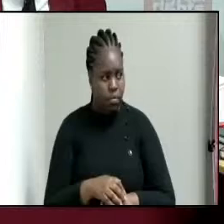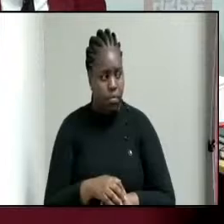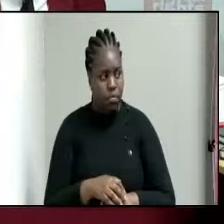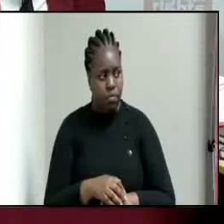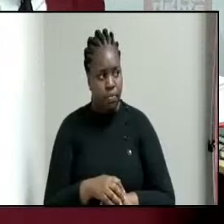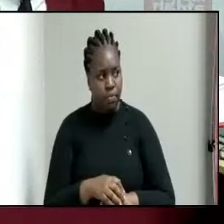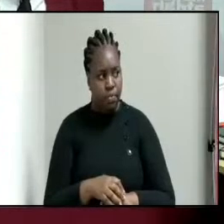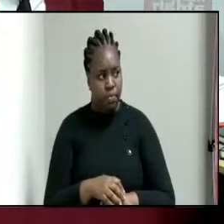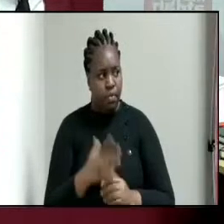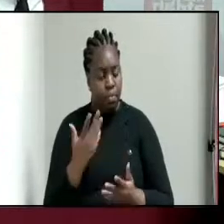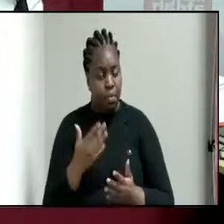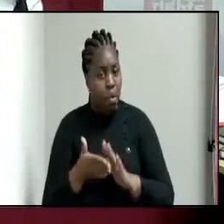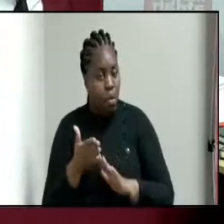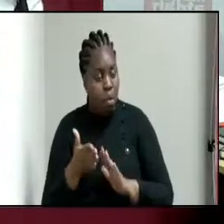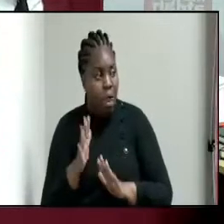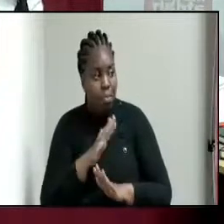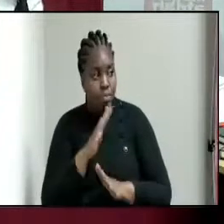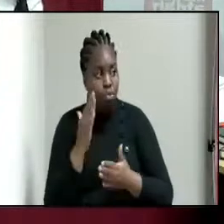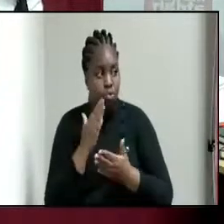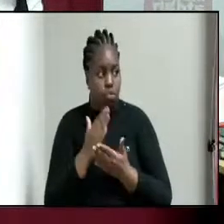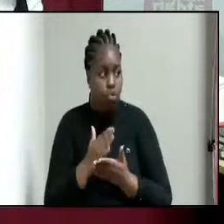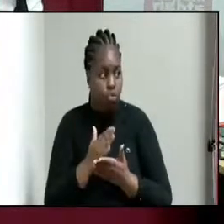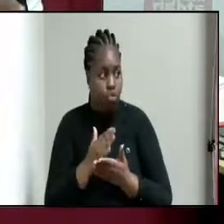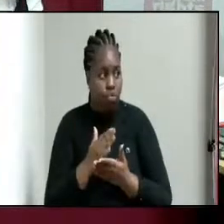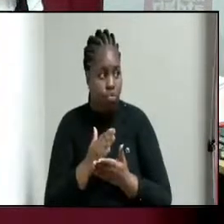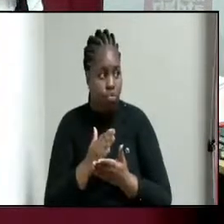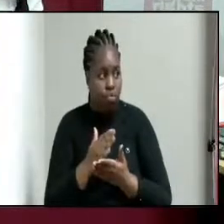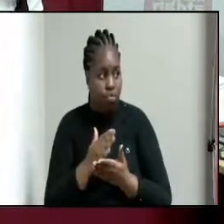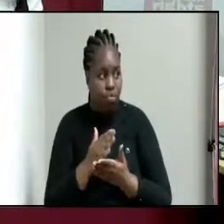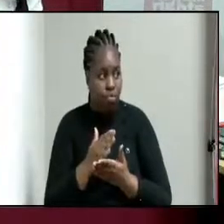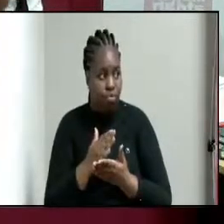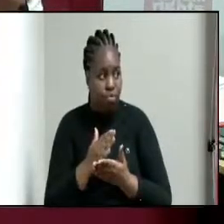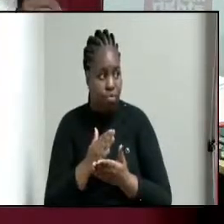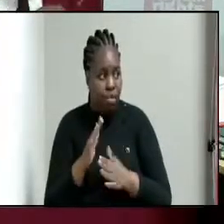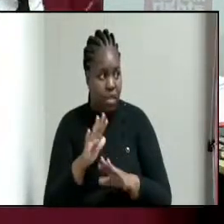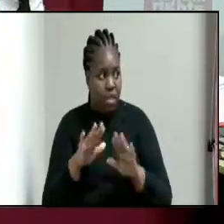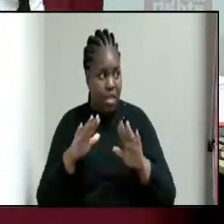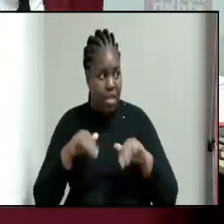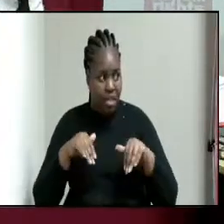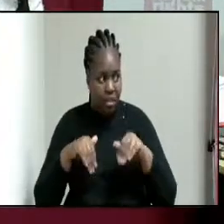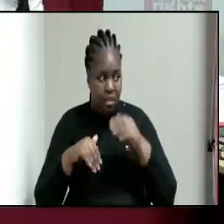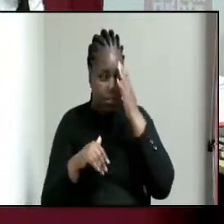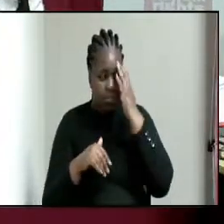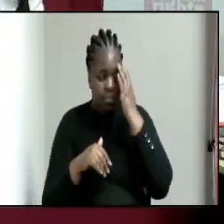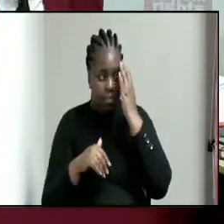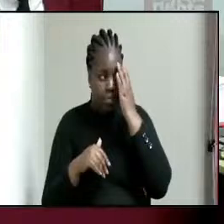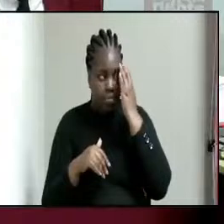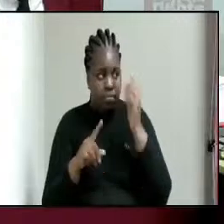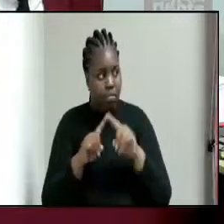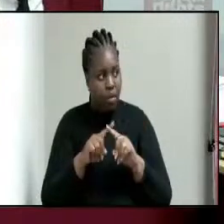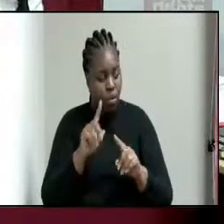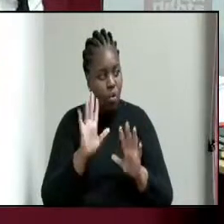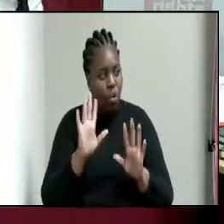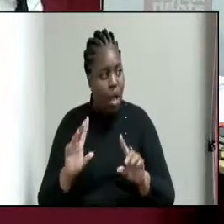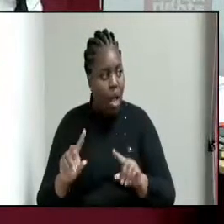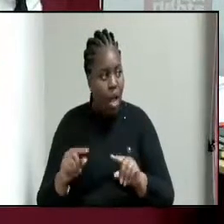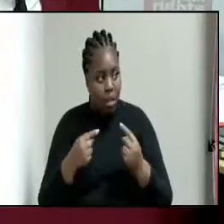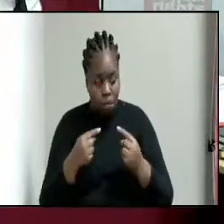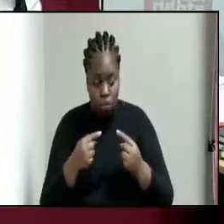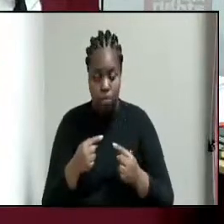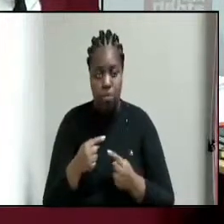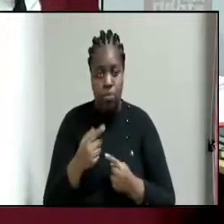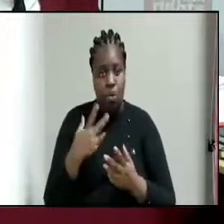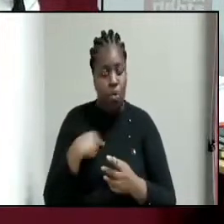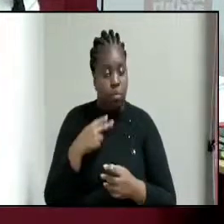management operations I'm not conversant with as yet. But would you argue that, or would